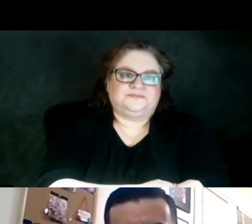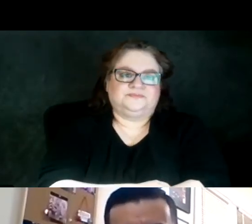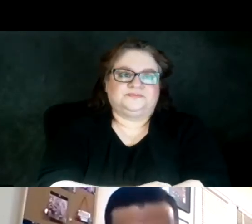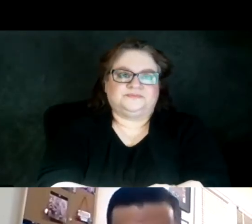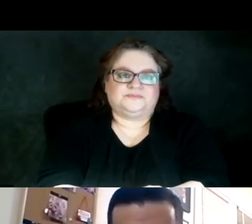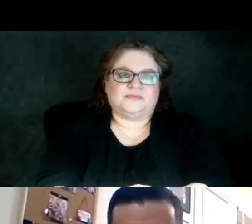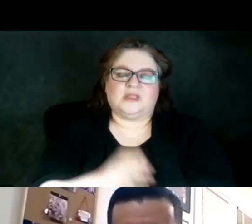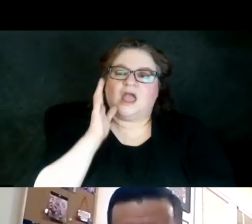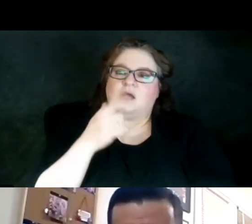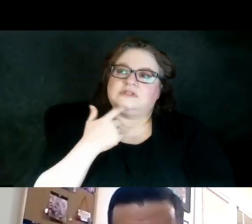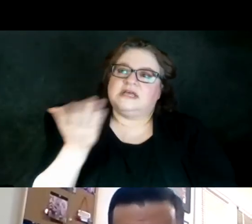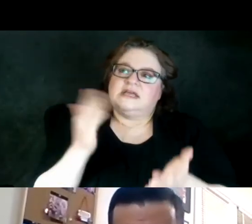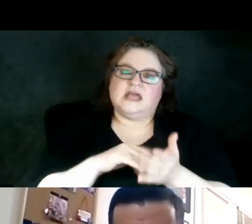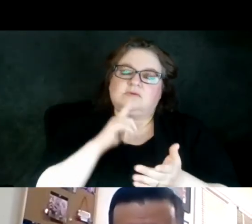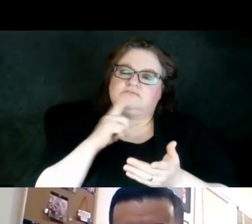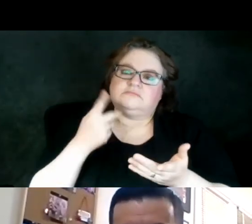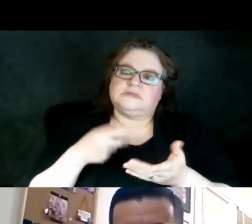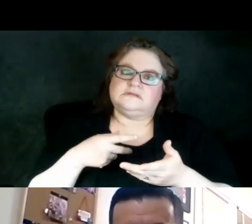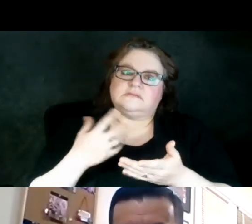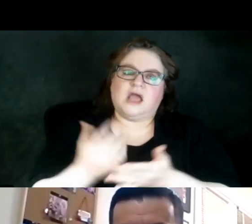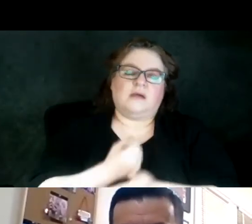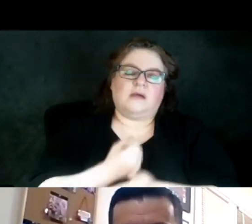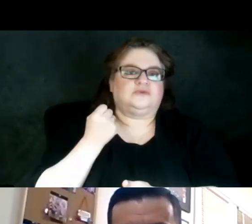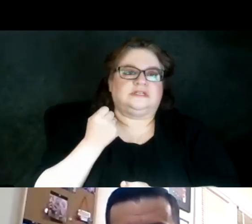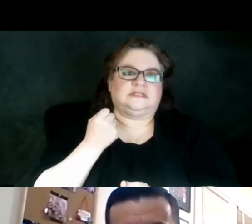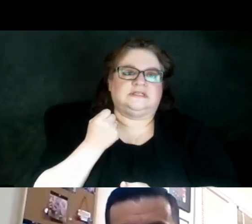I would say that it's an opportunity, and